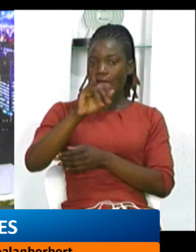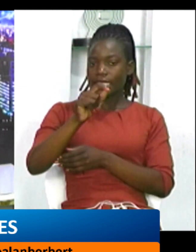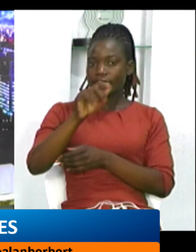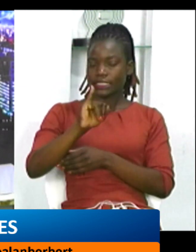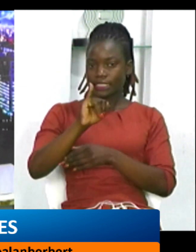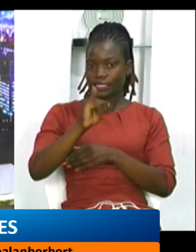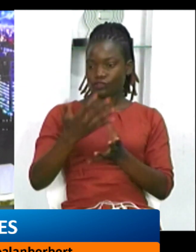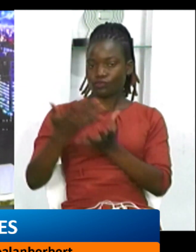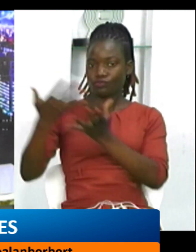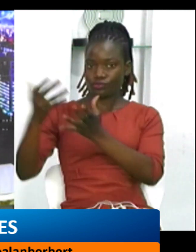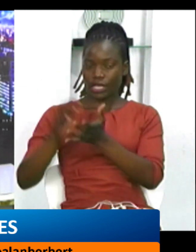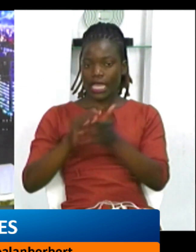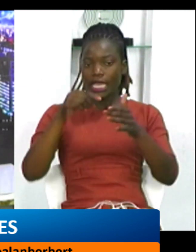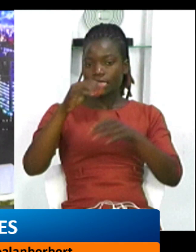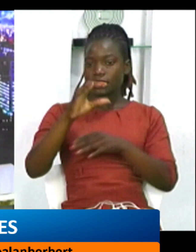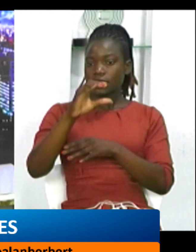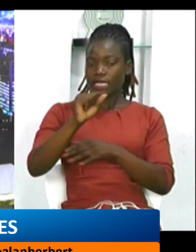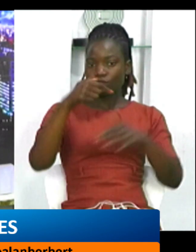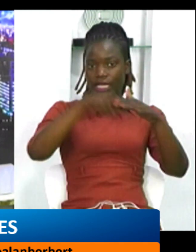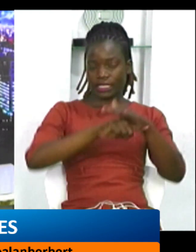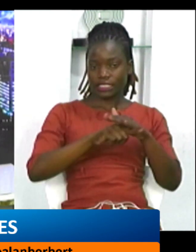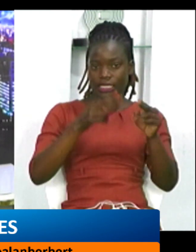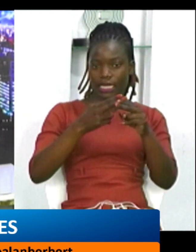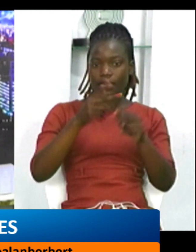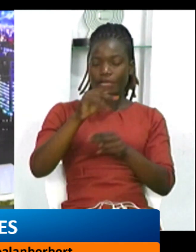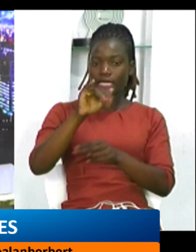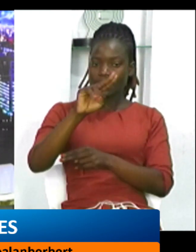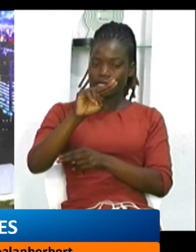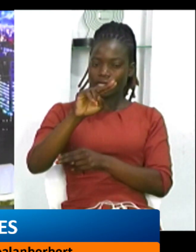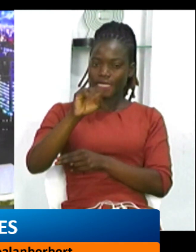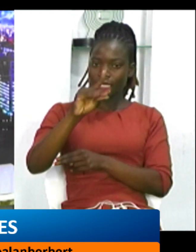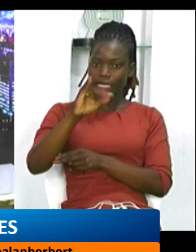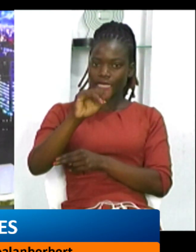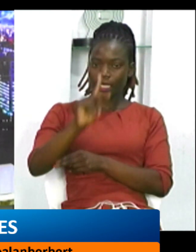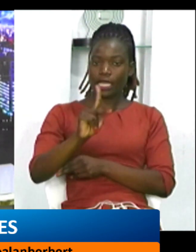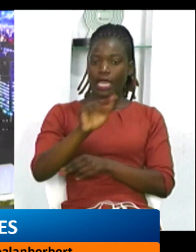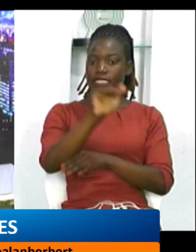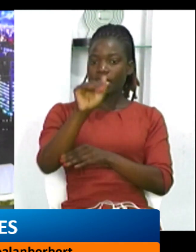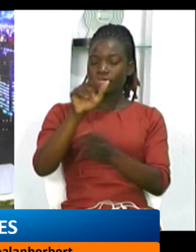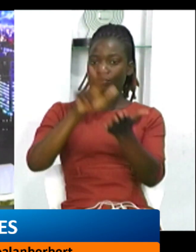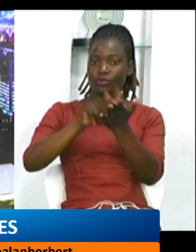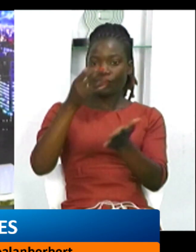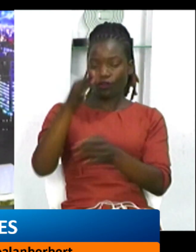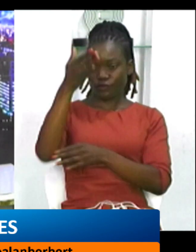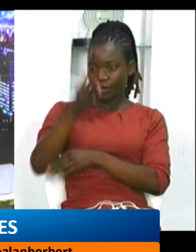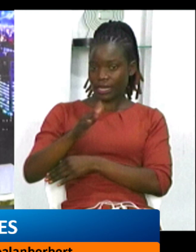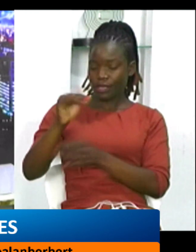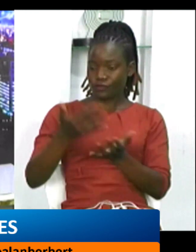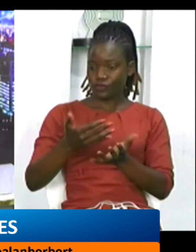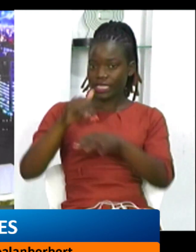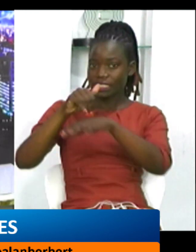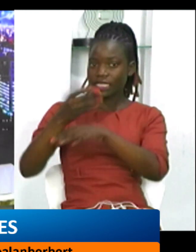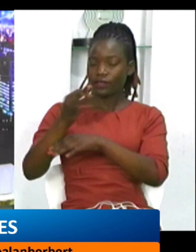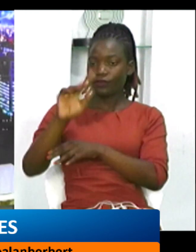and National Administration Cabinet Secretary Professor Kithure Kindiki has sought the approval of Parliament for the deployment of